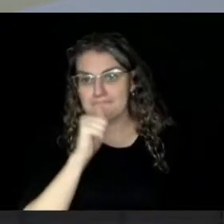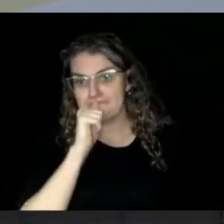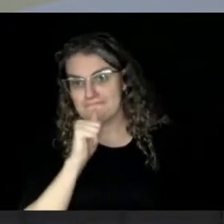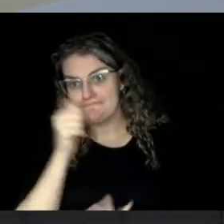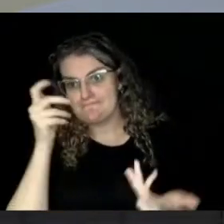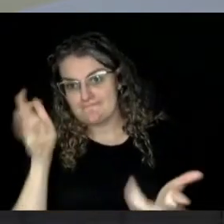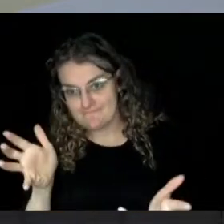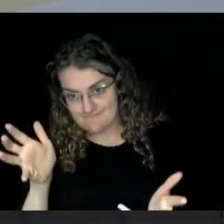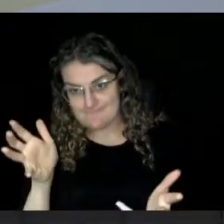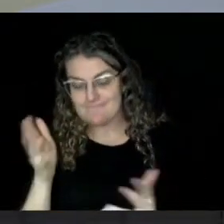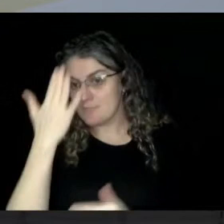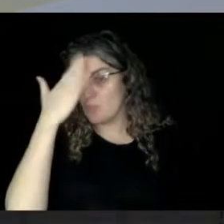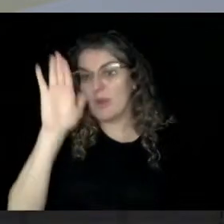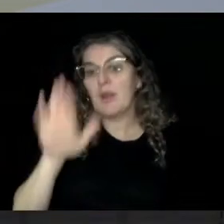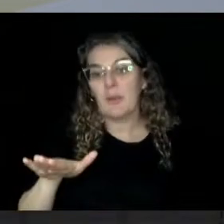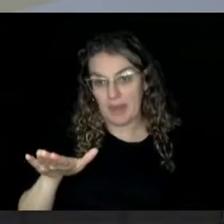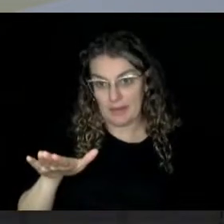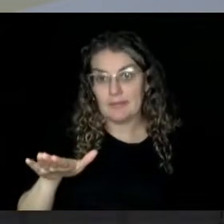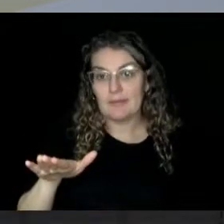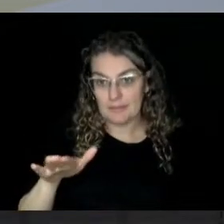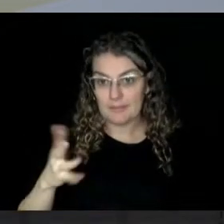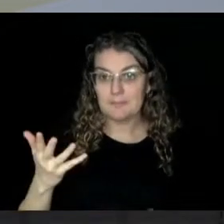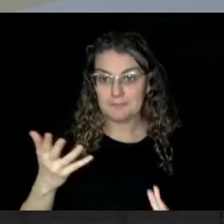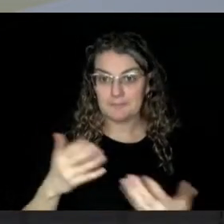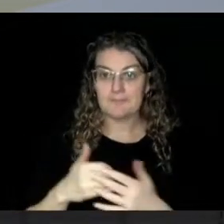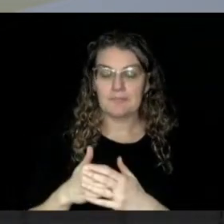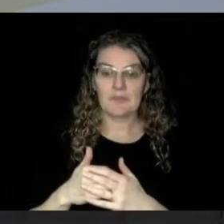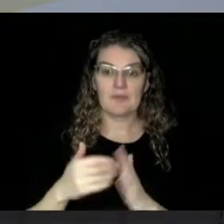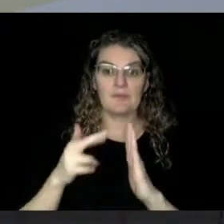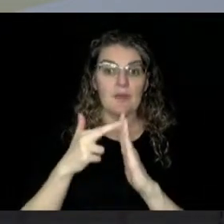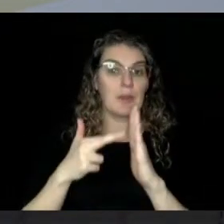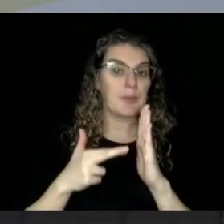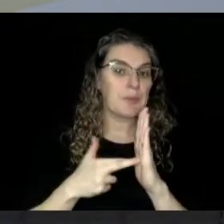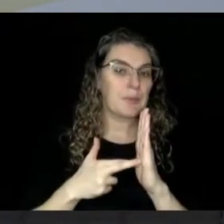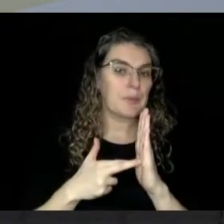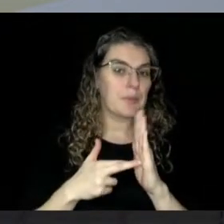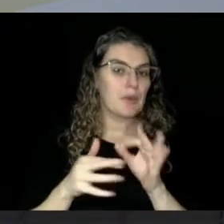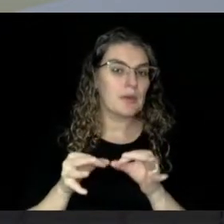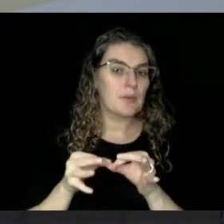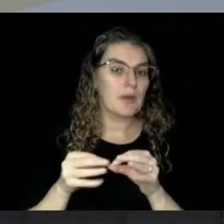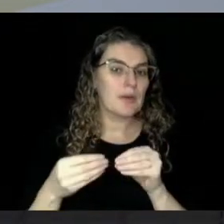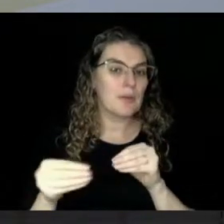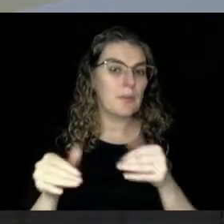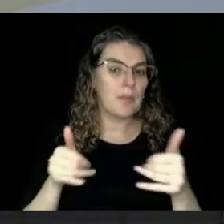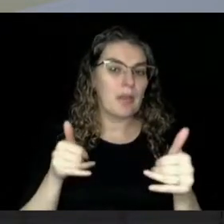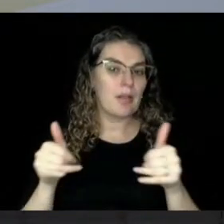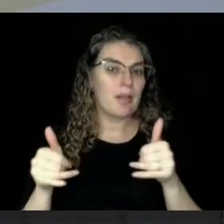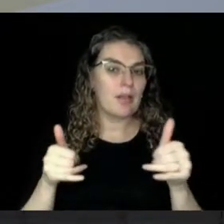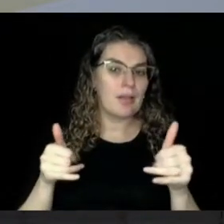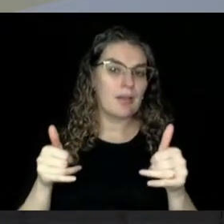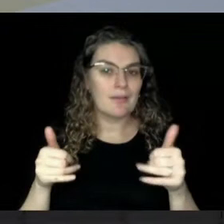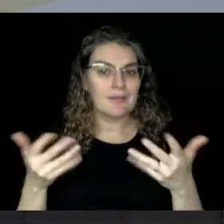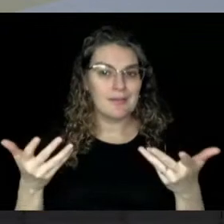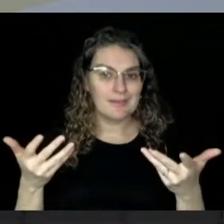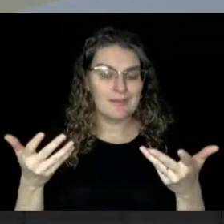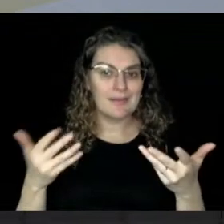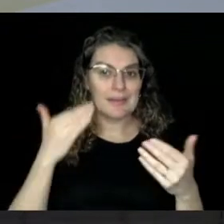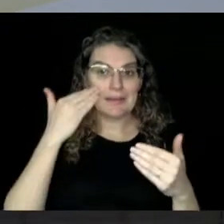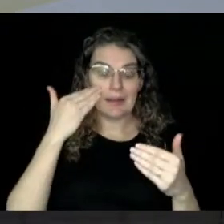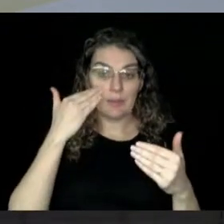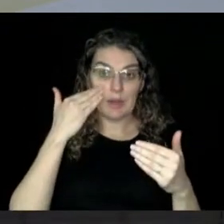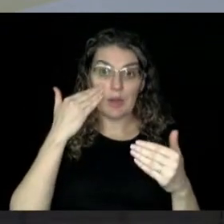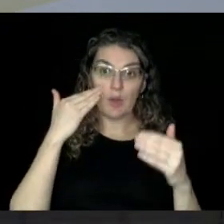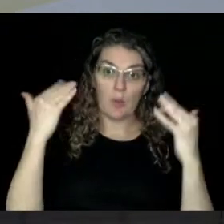but those group numbers and the cohorting of